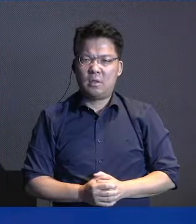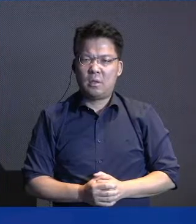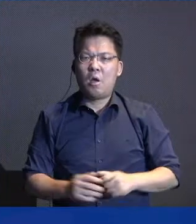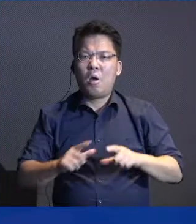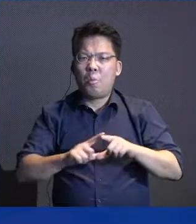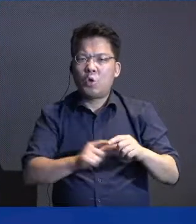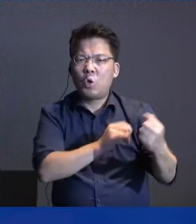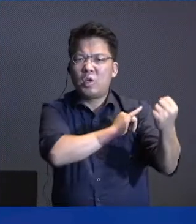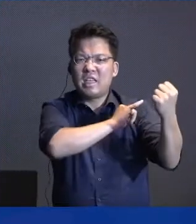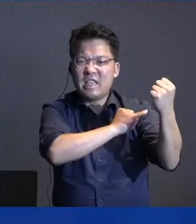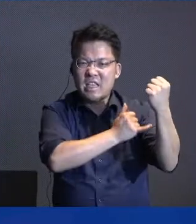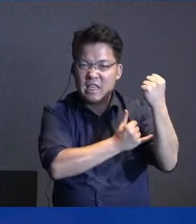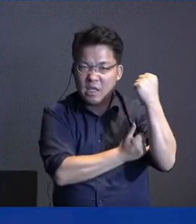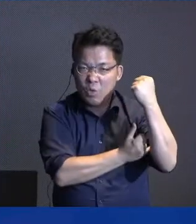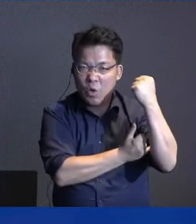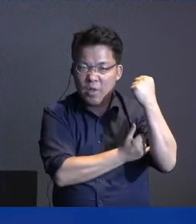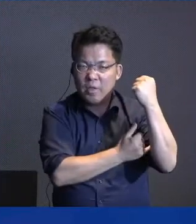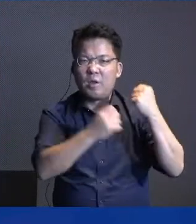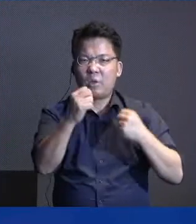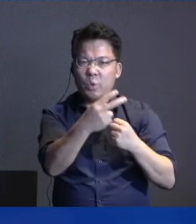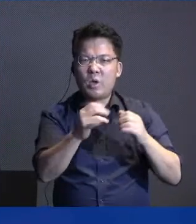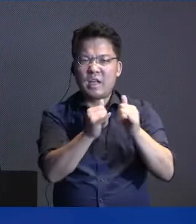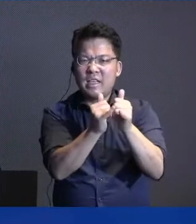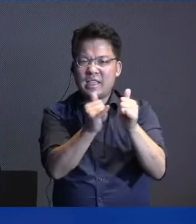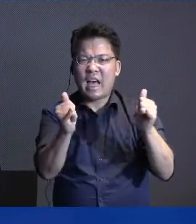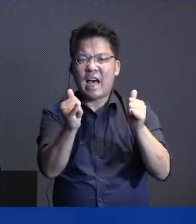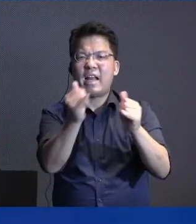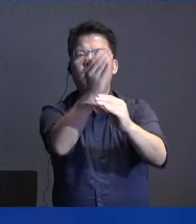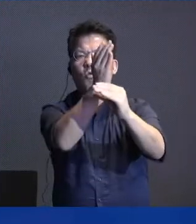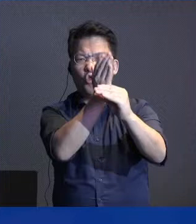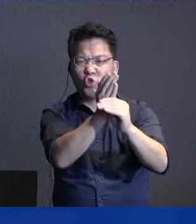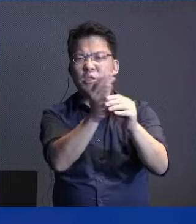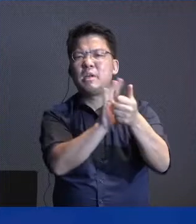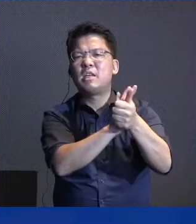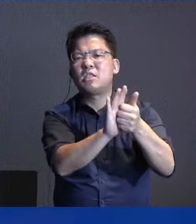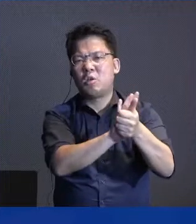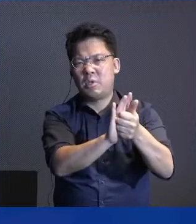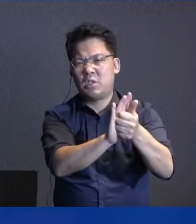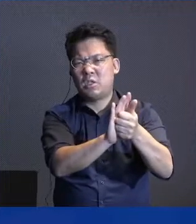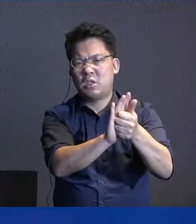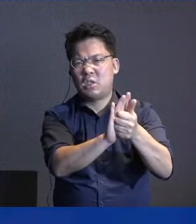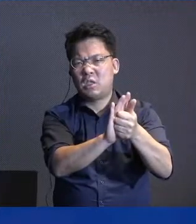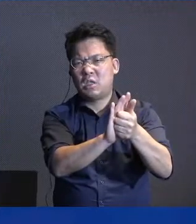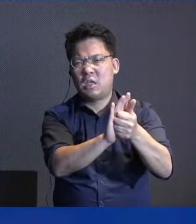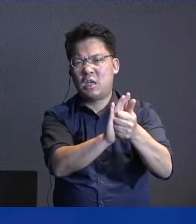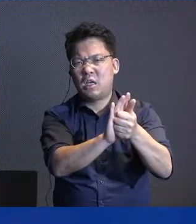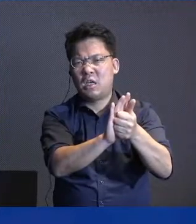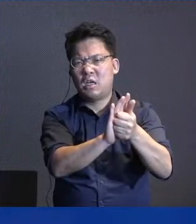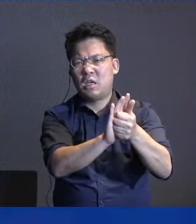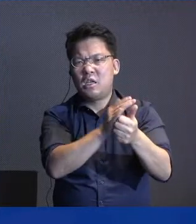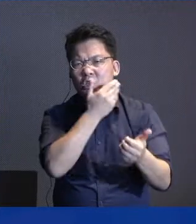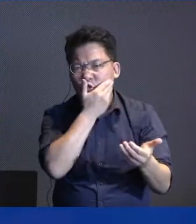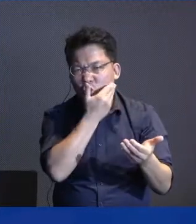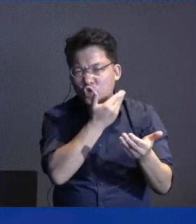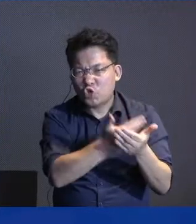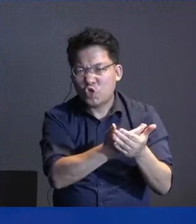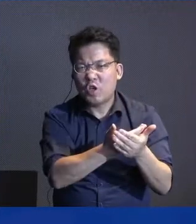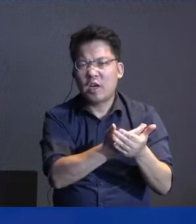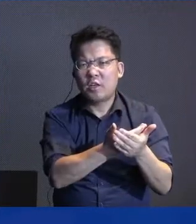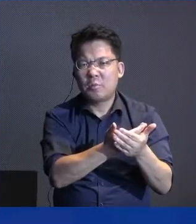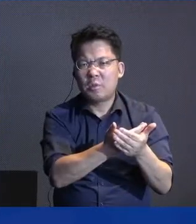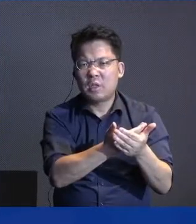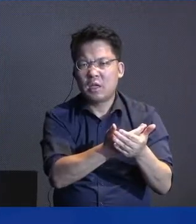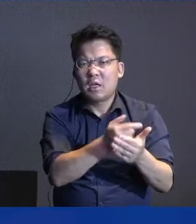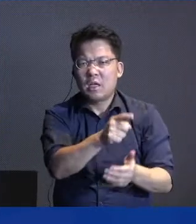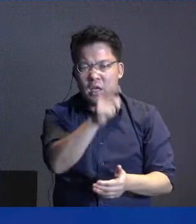care, the narratives of the person who is suffering from the illness as well as their family members, especially in